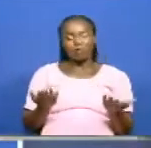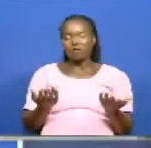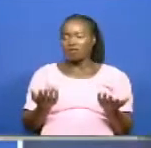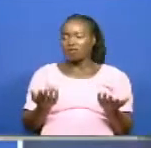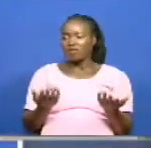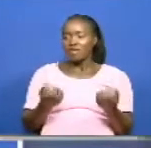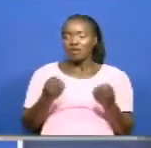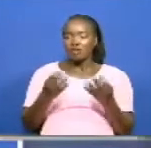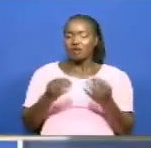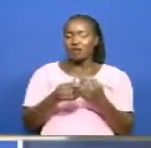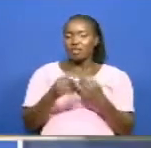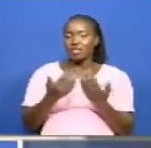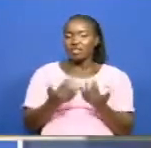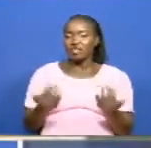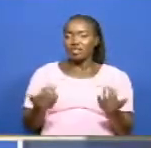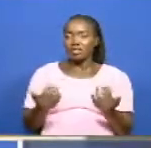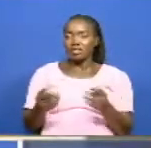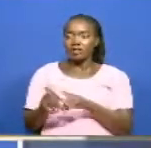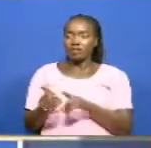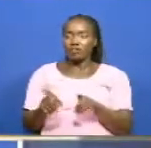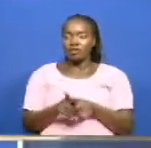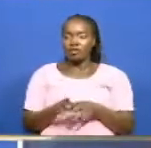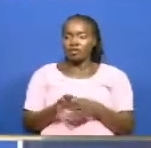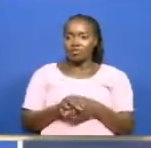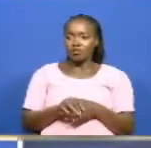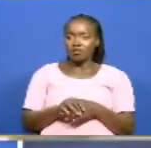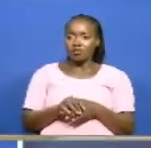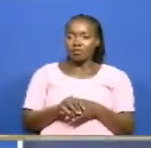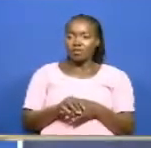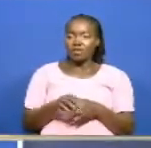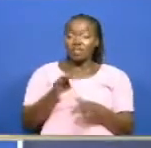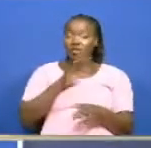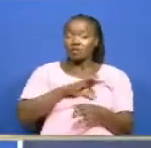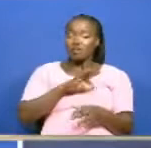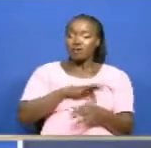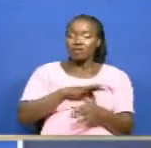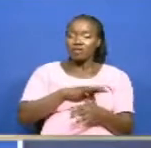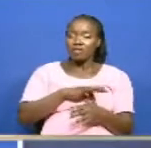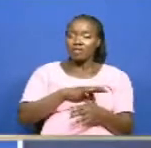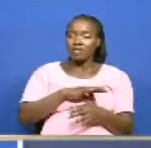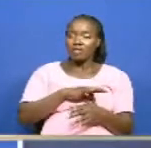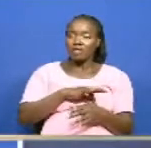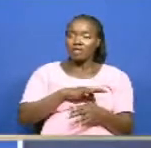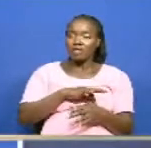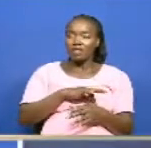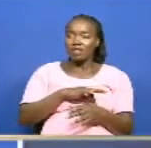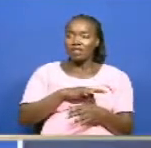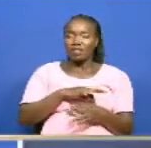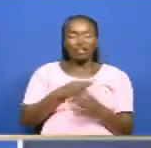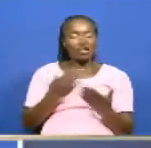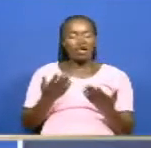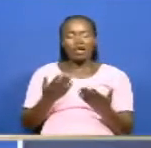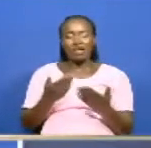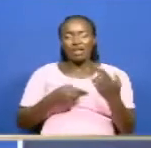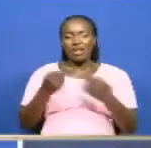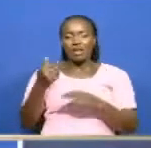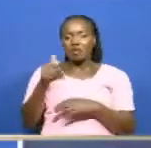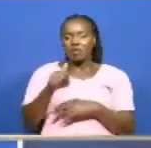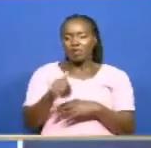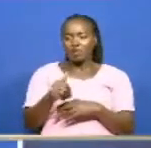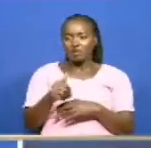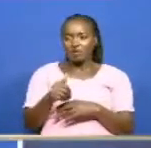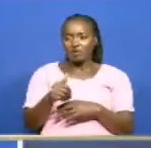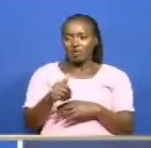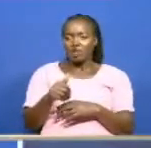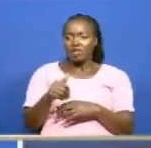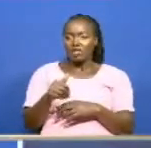na vitu vingine kadha wa kadha. But the returns are not high due to lack of proper packaging equipment. A kilo